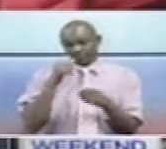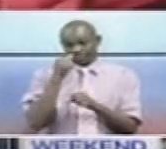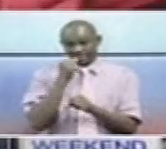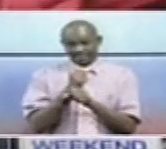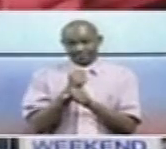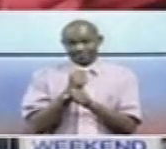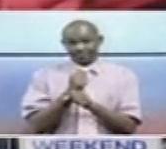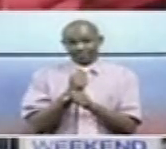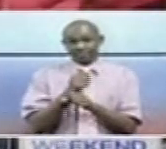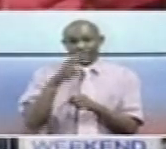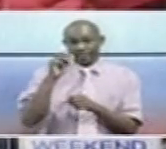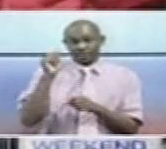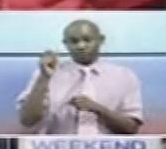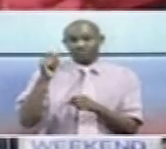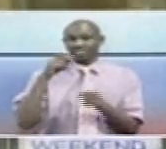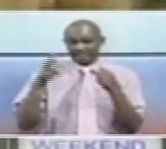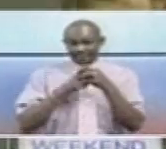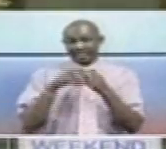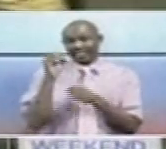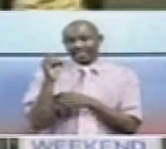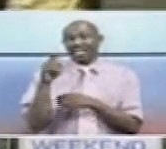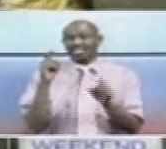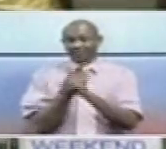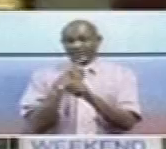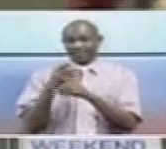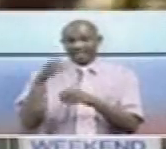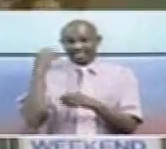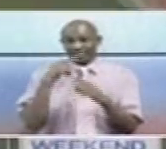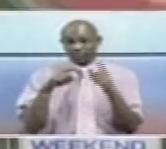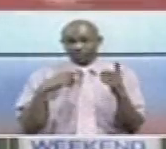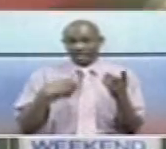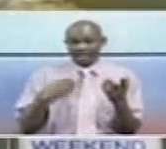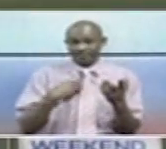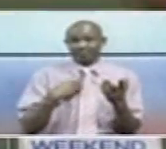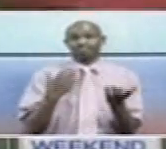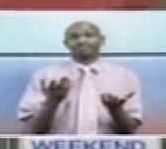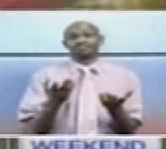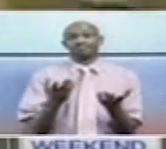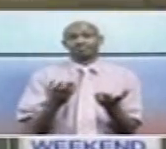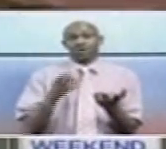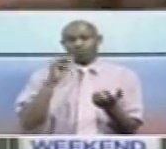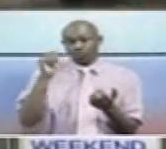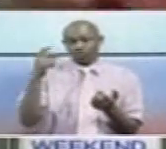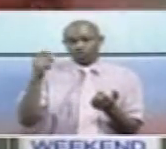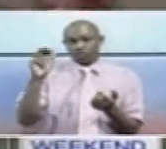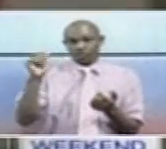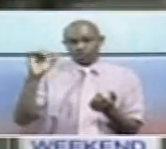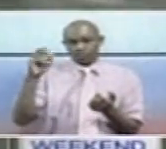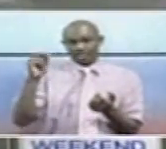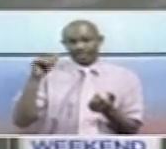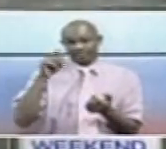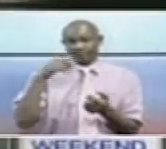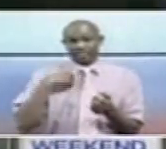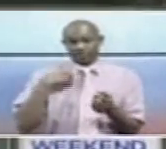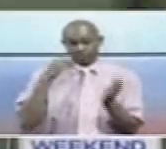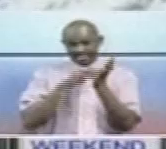past Matithini 7-0. In other matches, last year's provincial finalist Mukuyuni pumped four unreplied goals